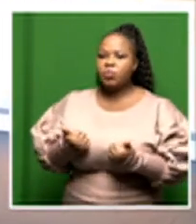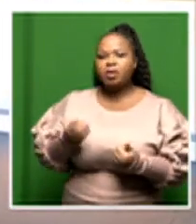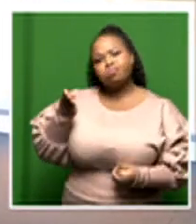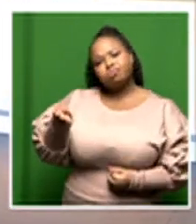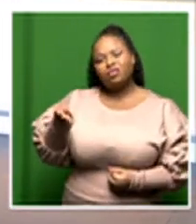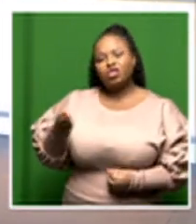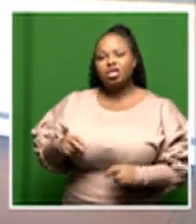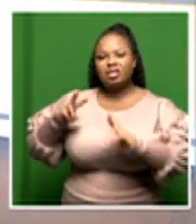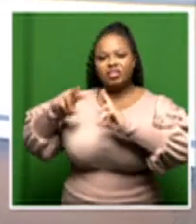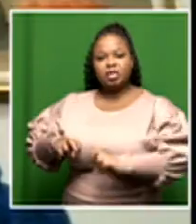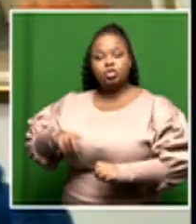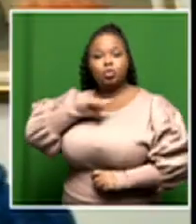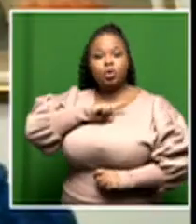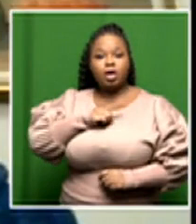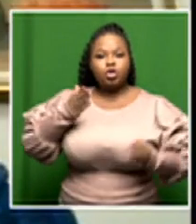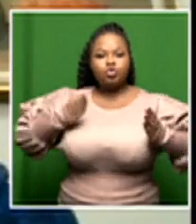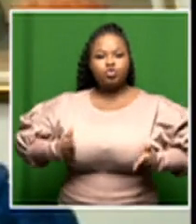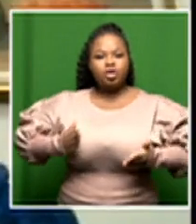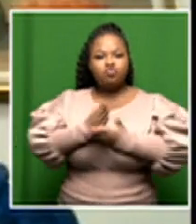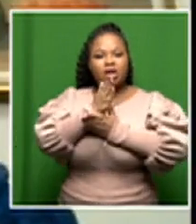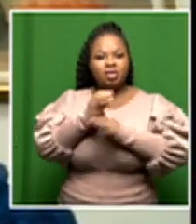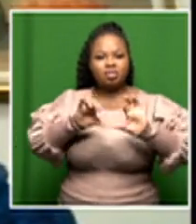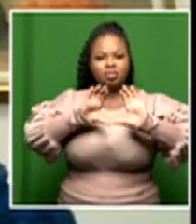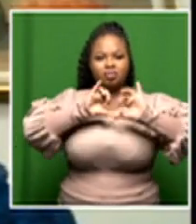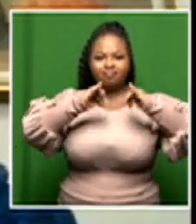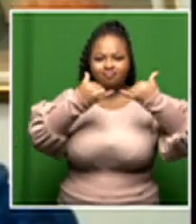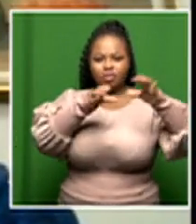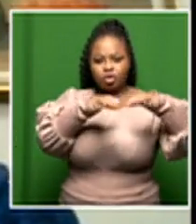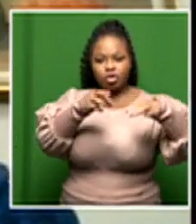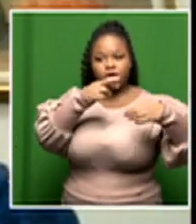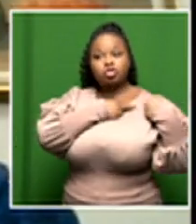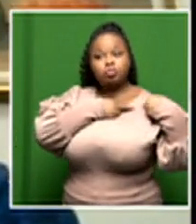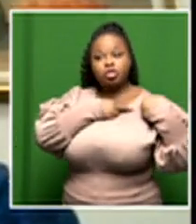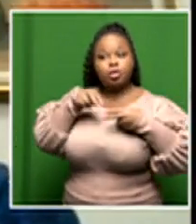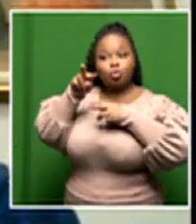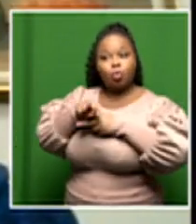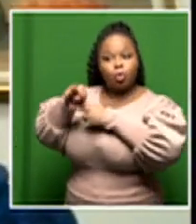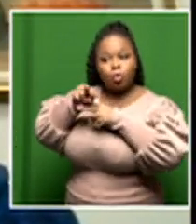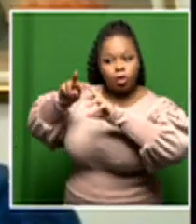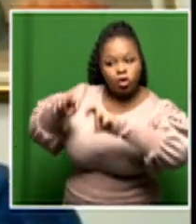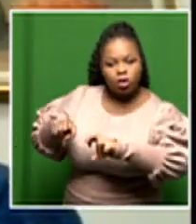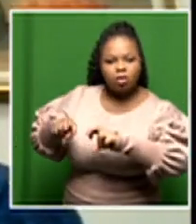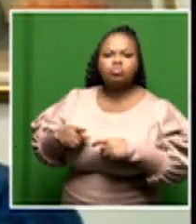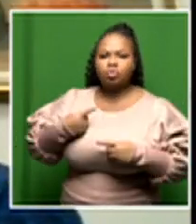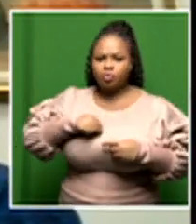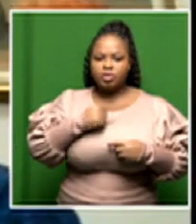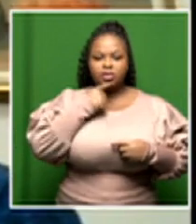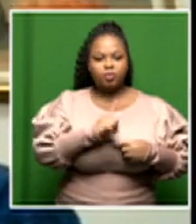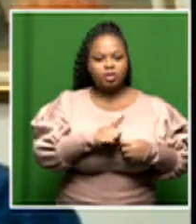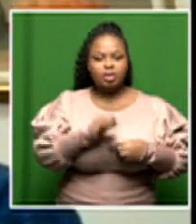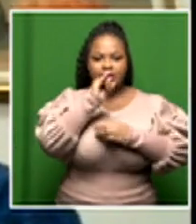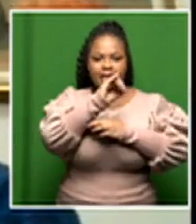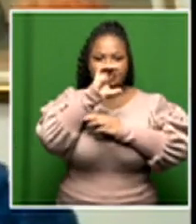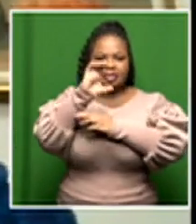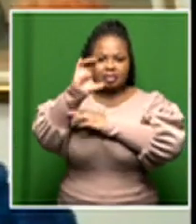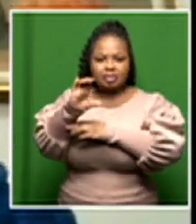report by Human Rights Watch. So we are saying that the world should support the ICC in